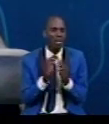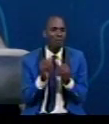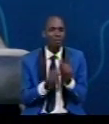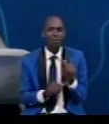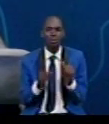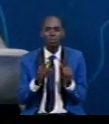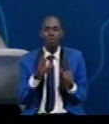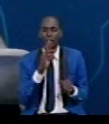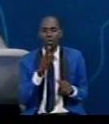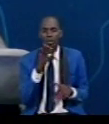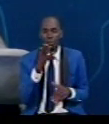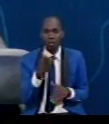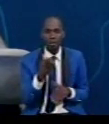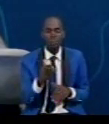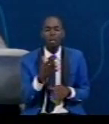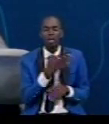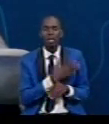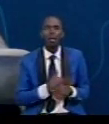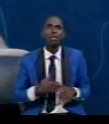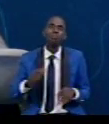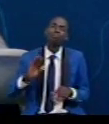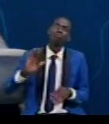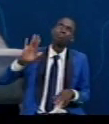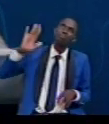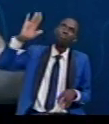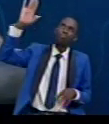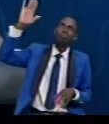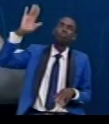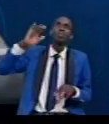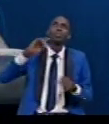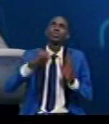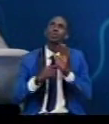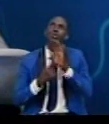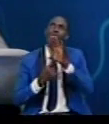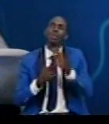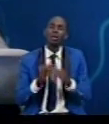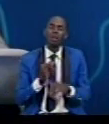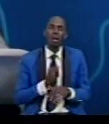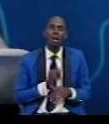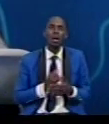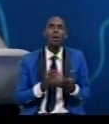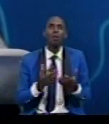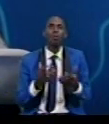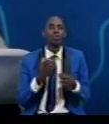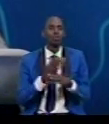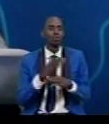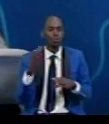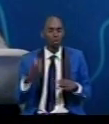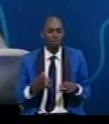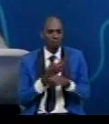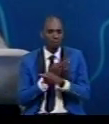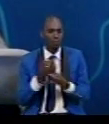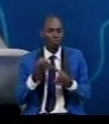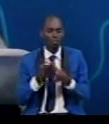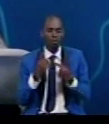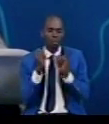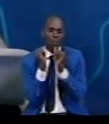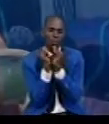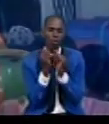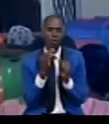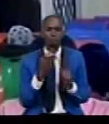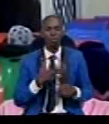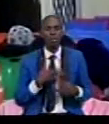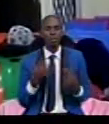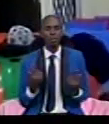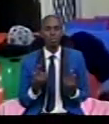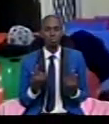want total freedom from the bondage of my sin. We're going to pray now. Keep